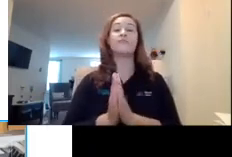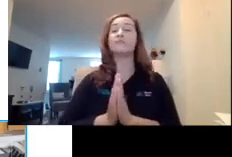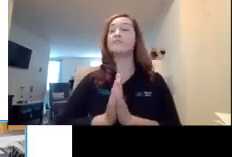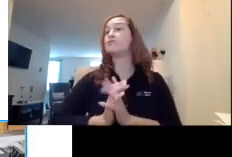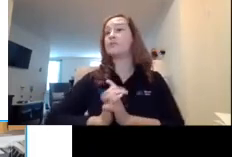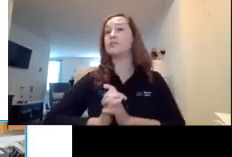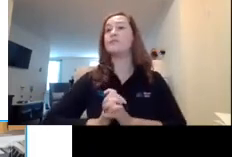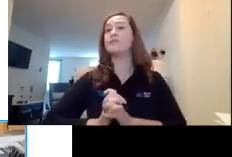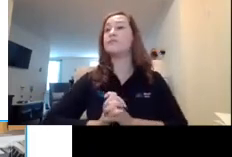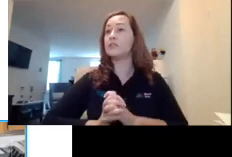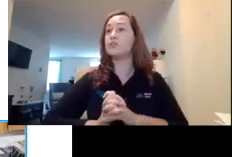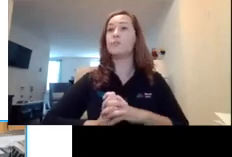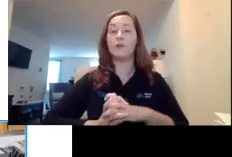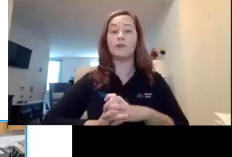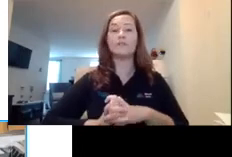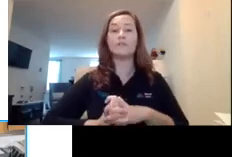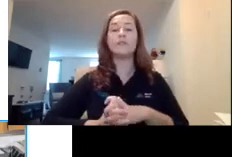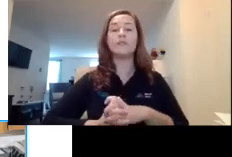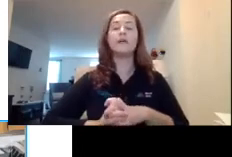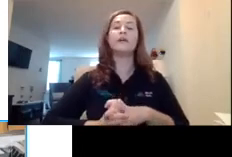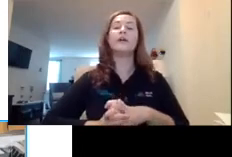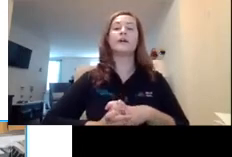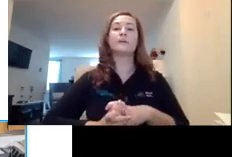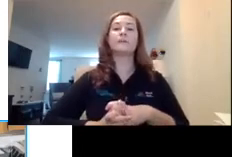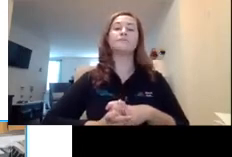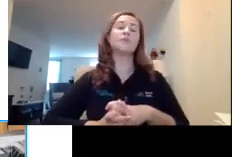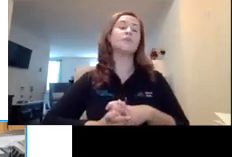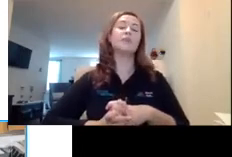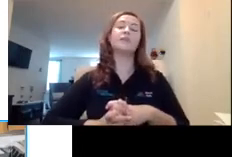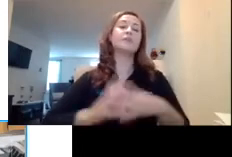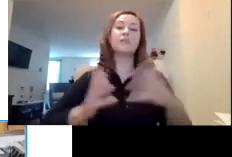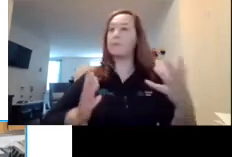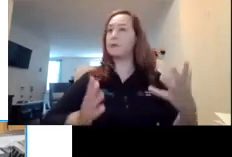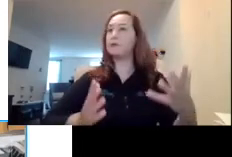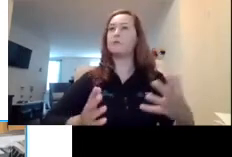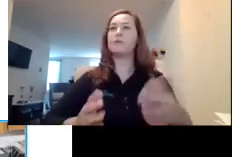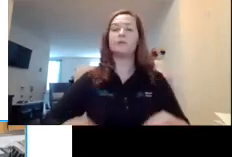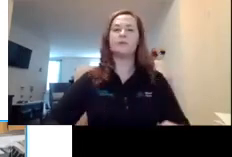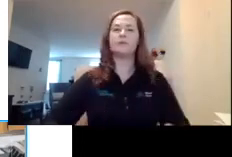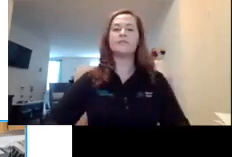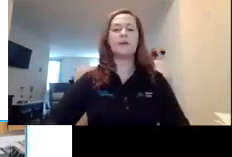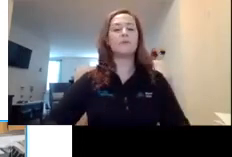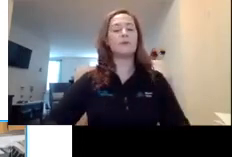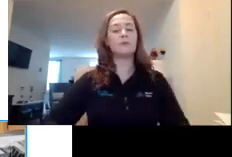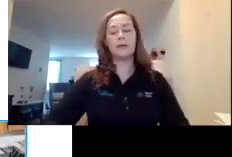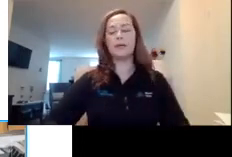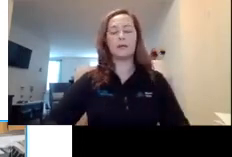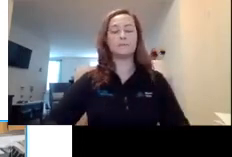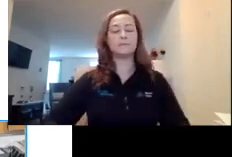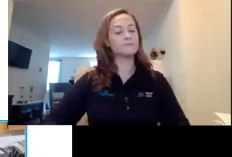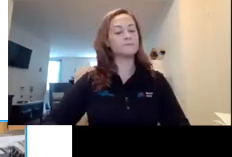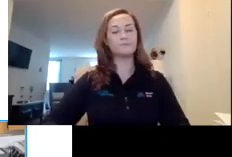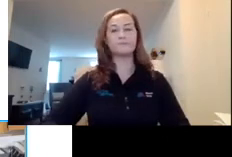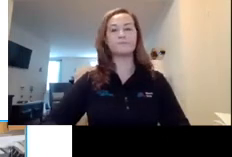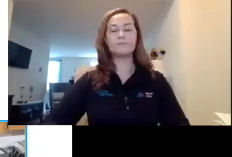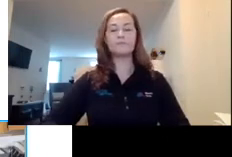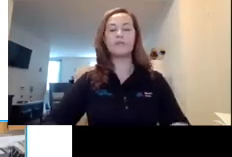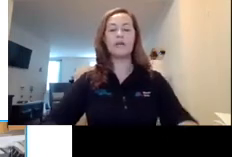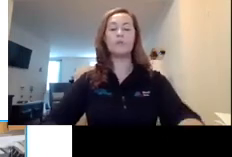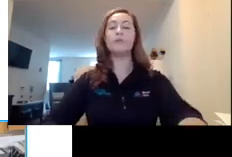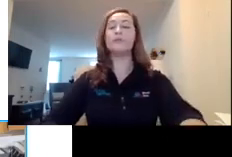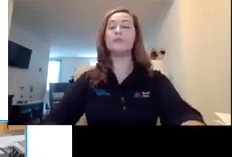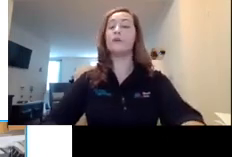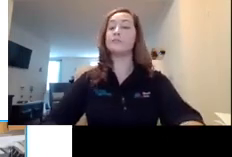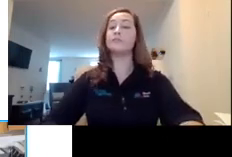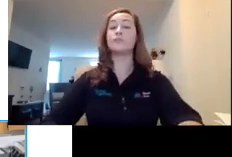a very strict visitation policy. It loosened up a little bit during the summer, but